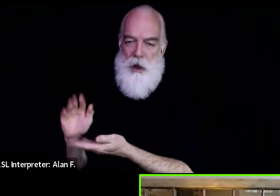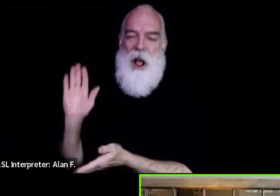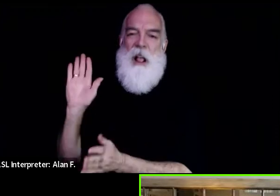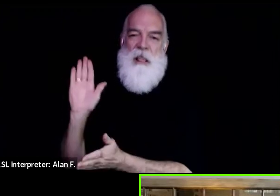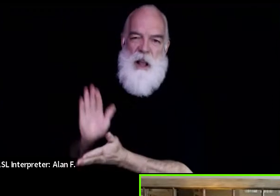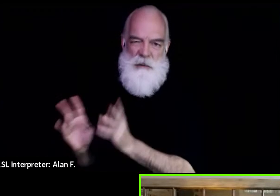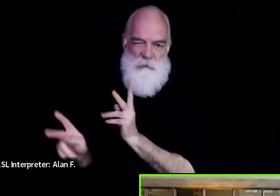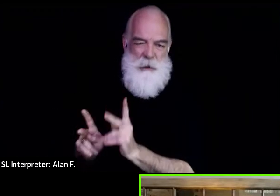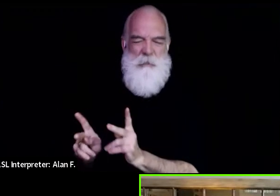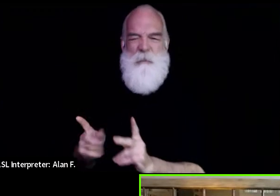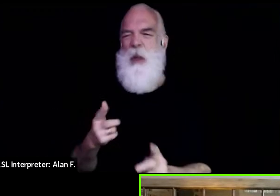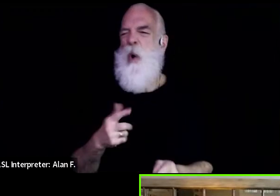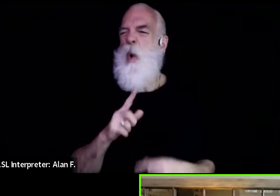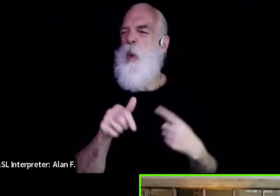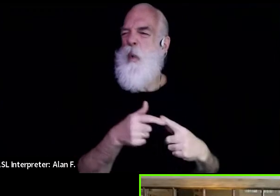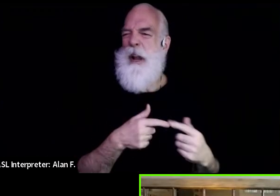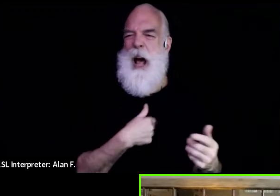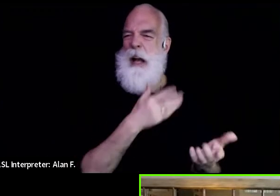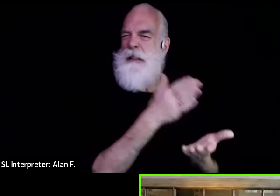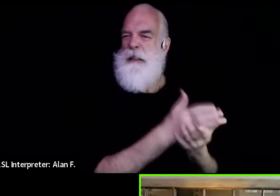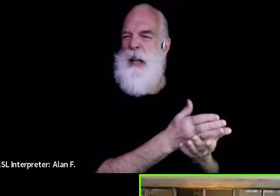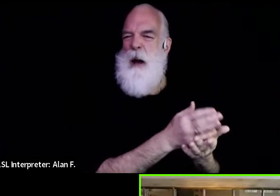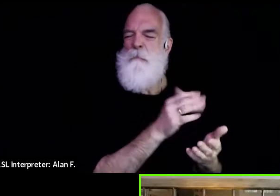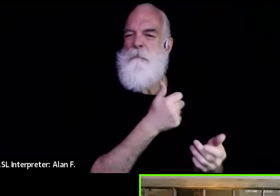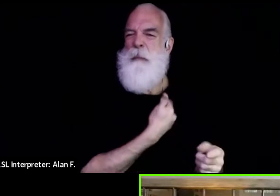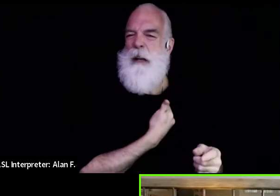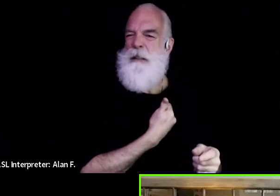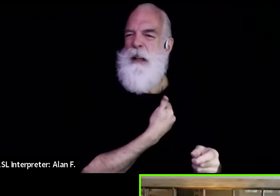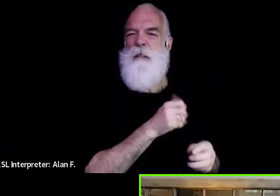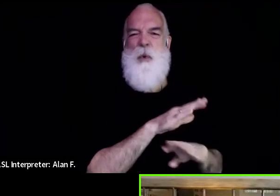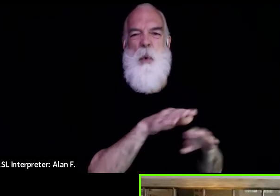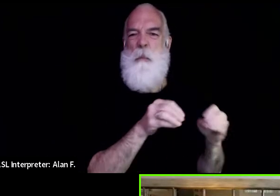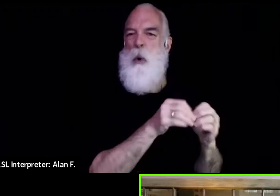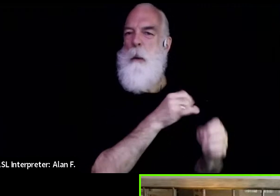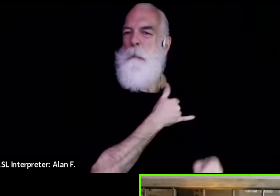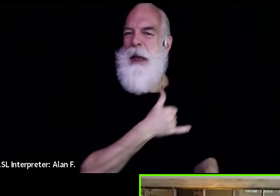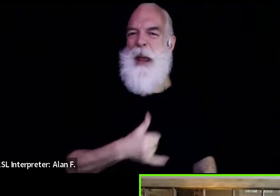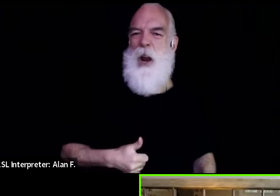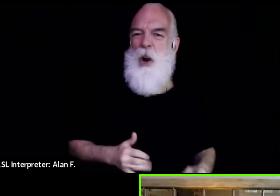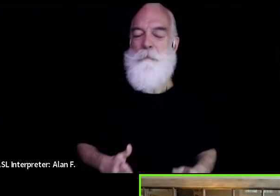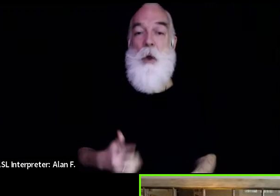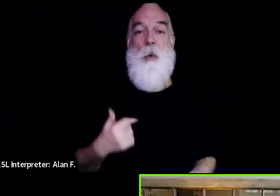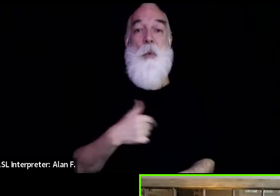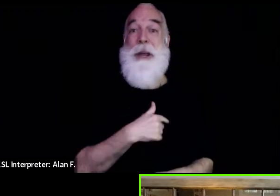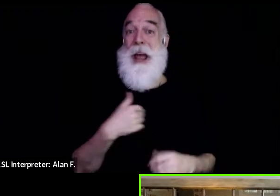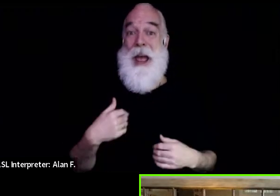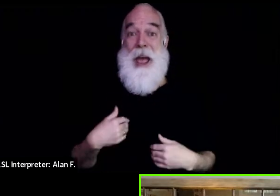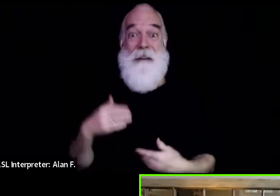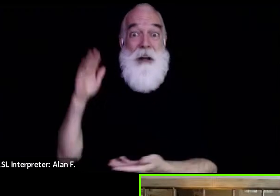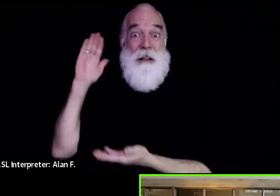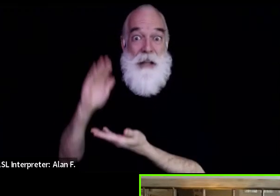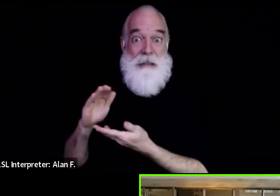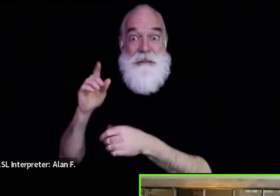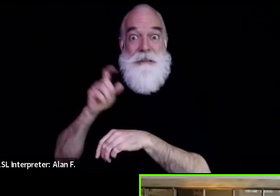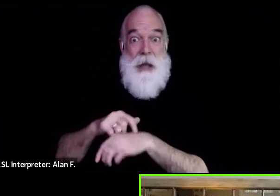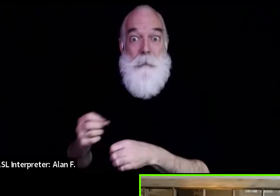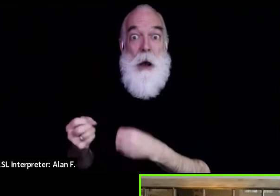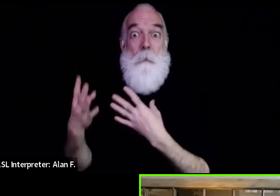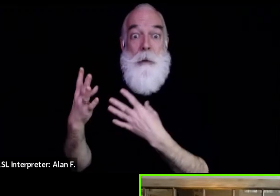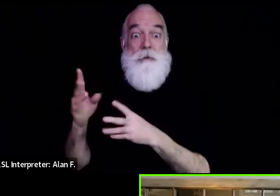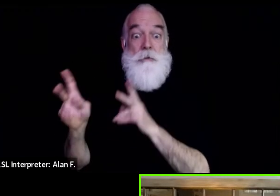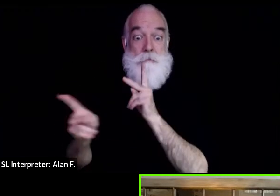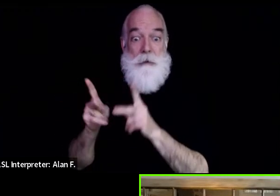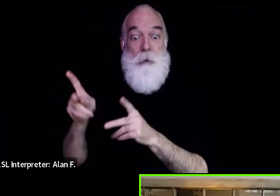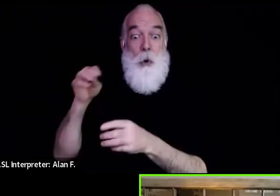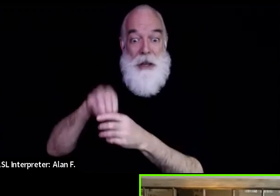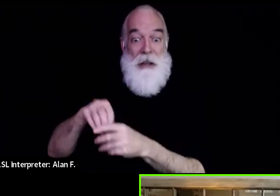averaging maybe 33 inmates a night in this facility. And again, I have to stress, we're